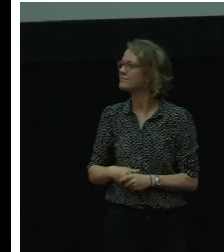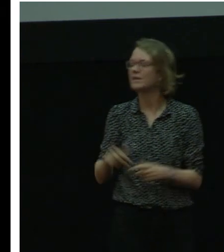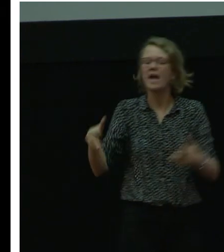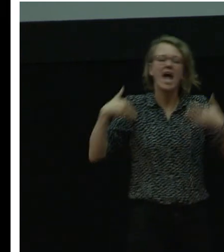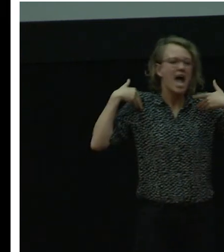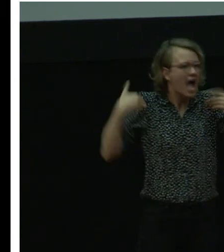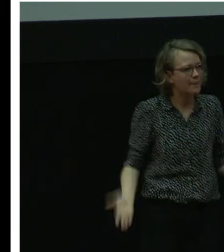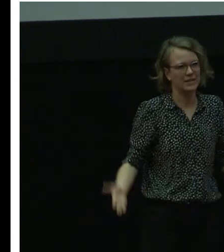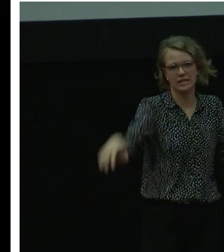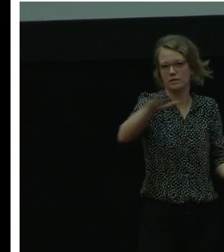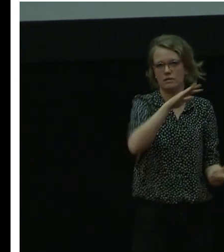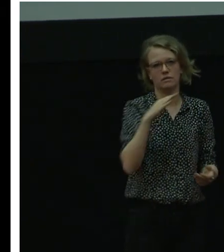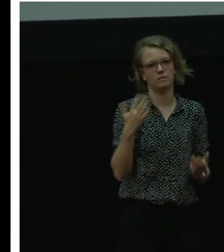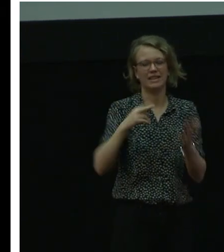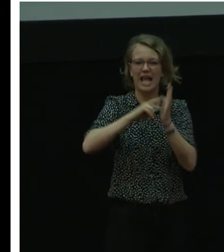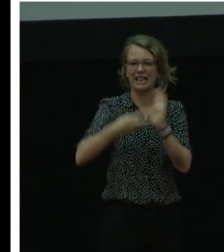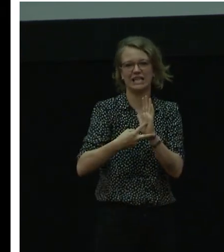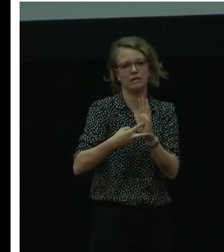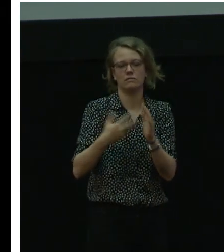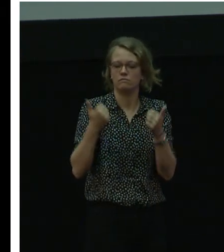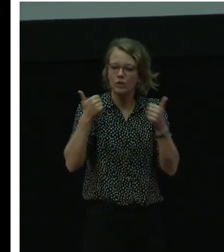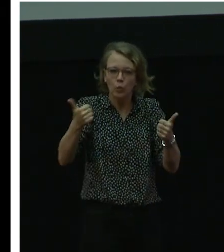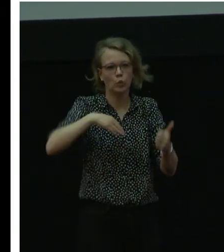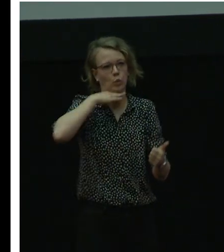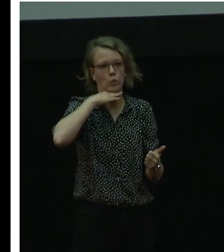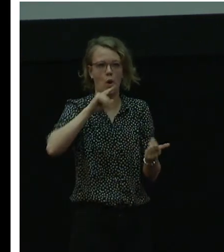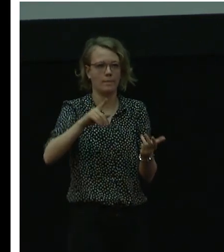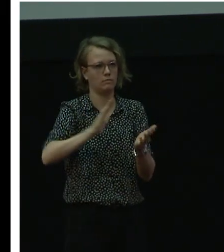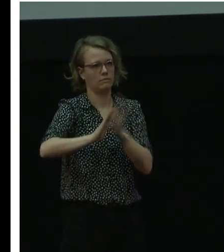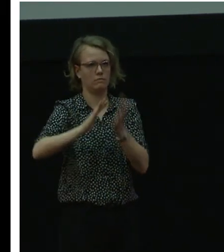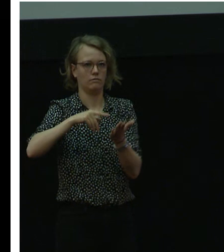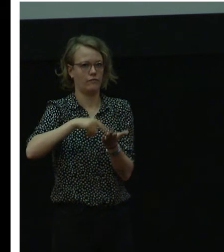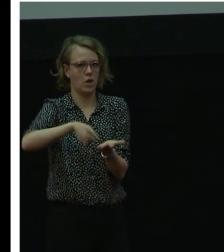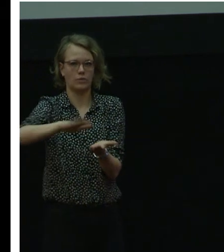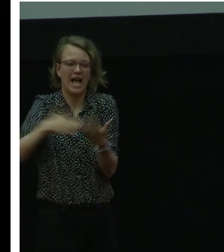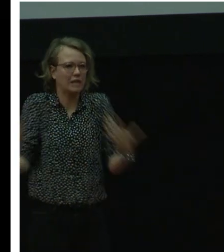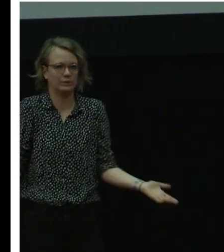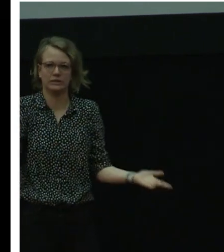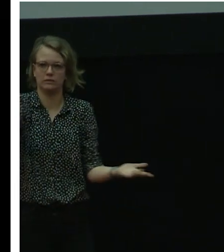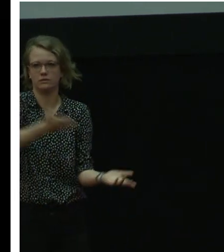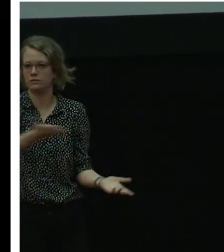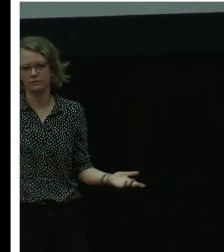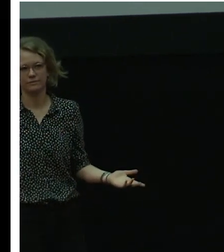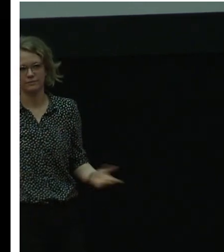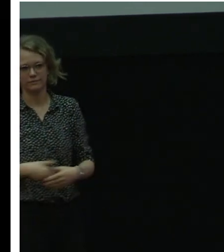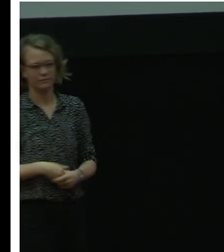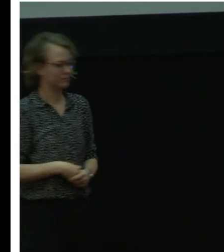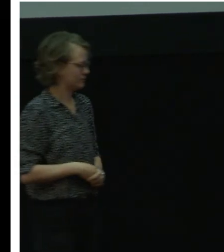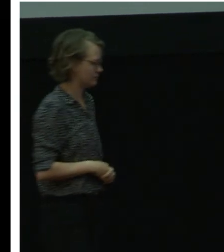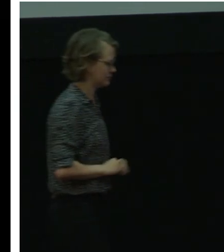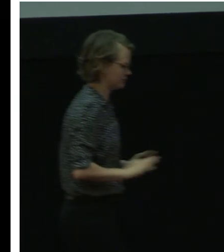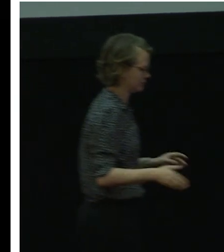I've shown you before, facial expressions are very important. So there is no technology out